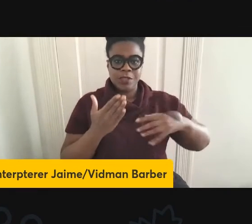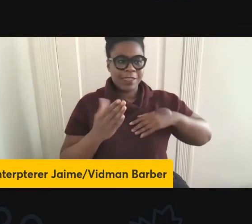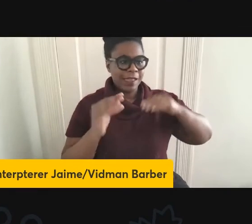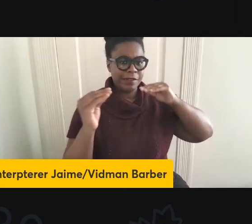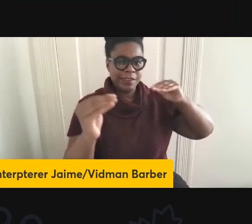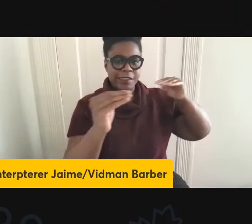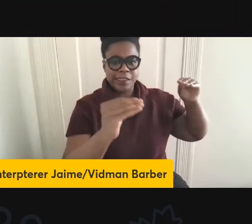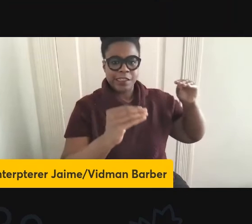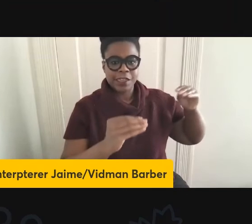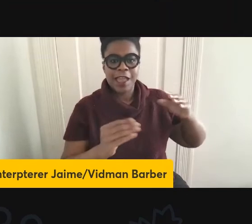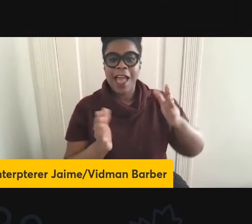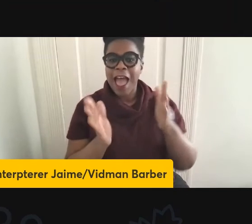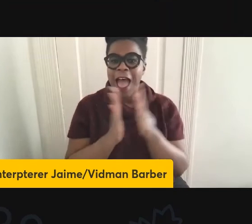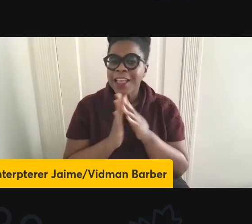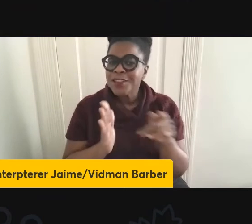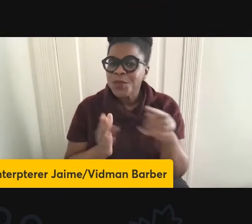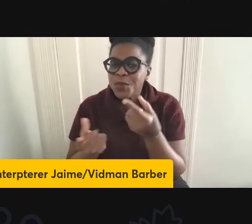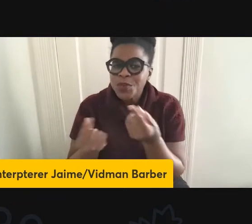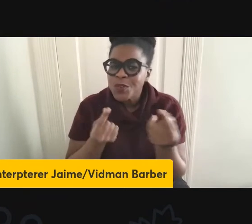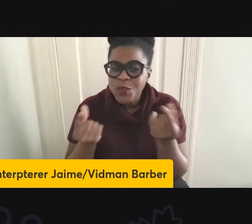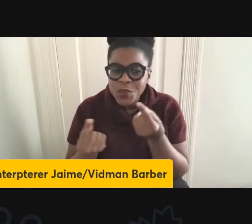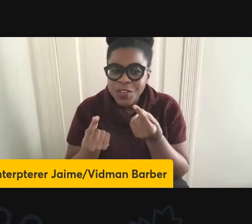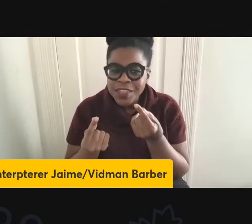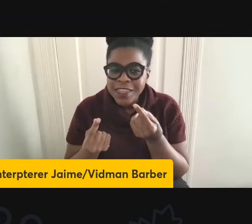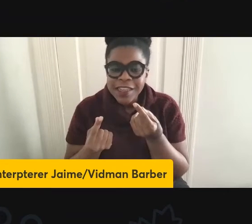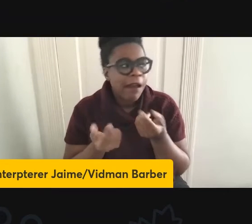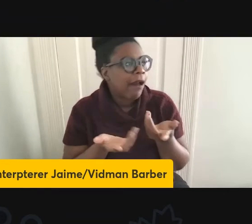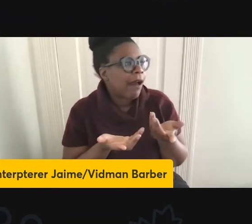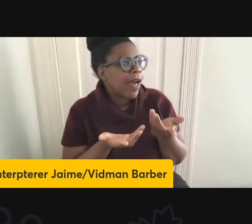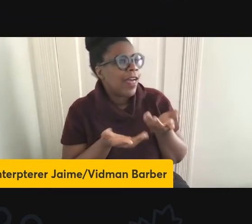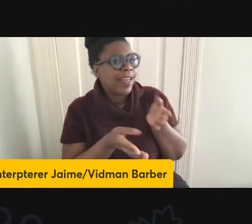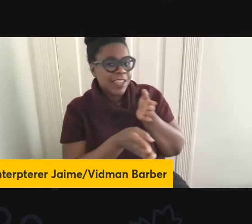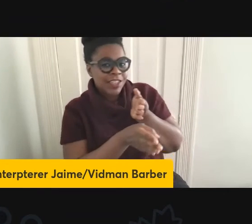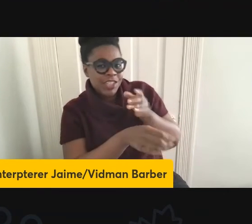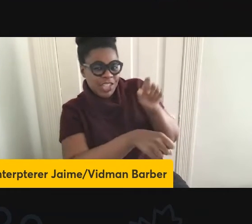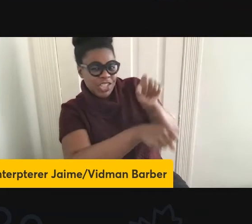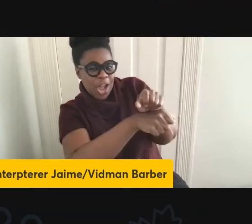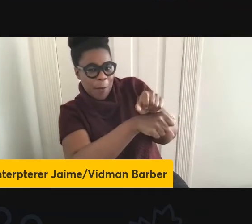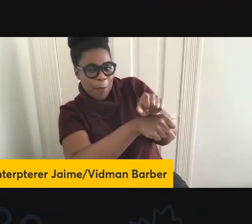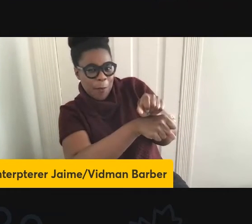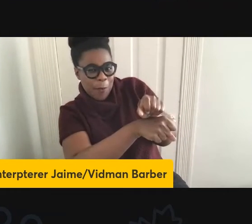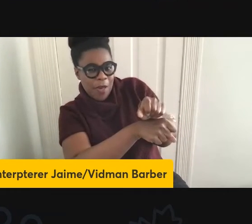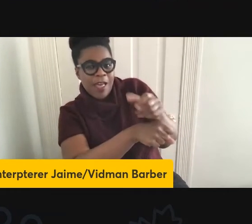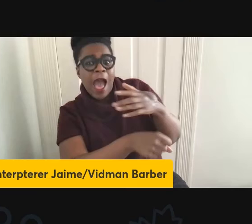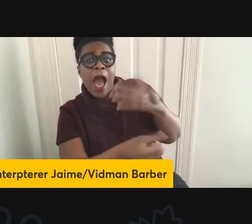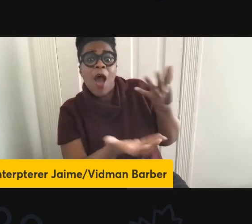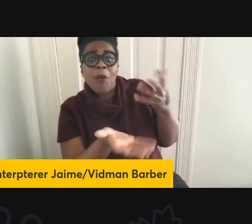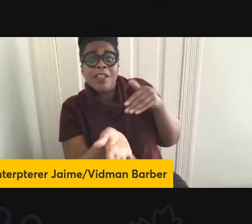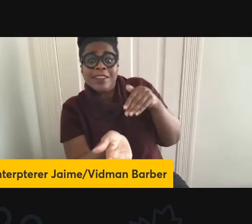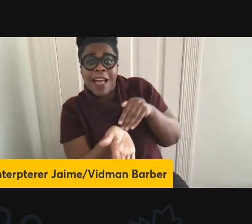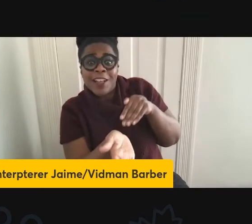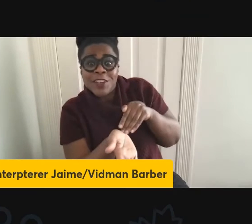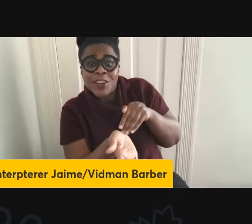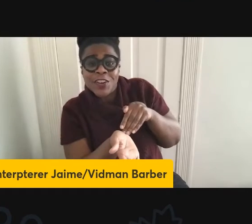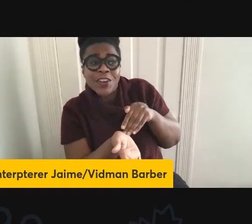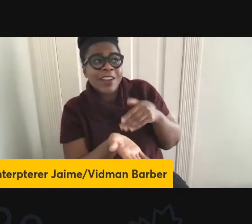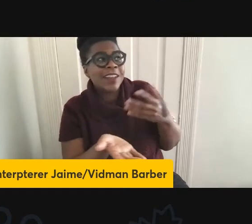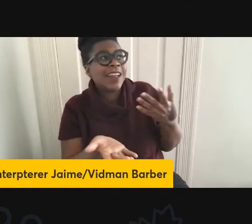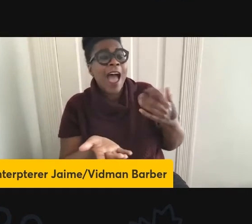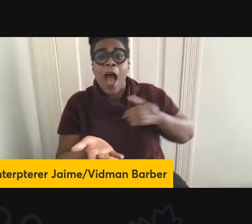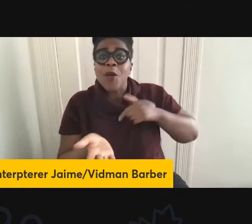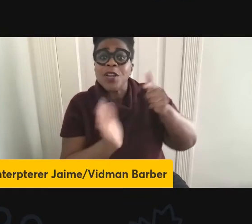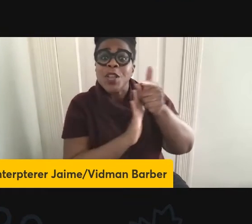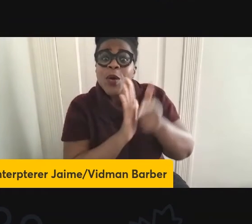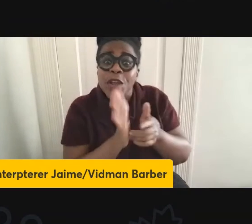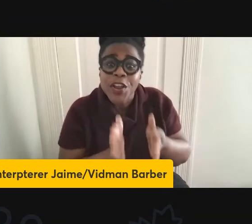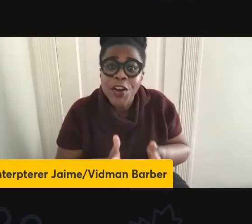when I ask them about what they want to do, they usually just tell me what career they want to do. They want to be a doctor. They want to be a lawyer.